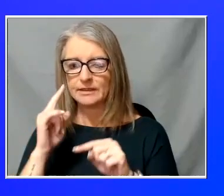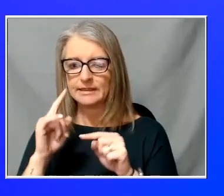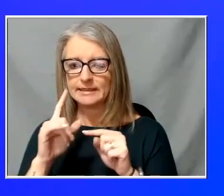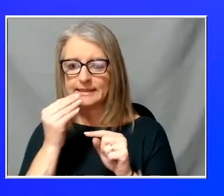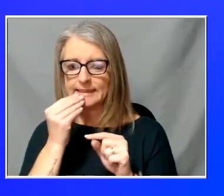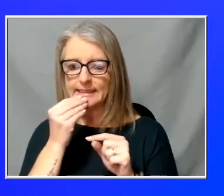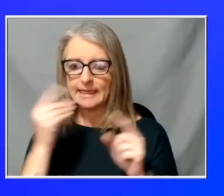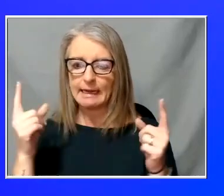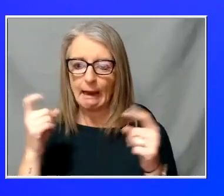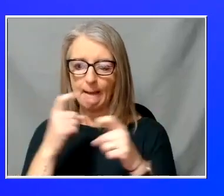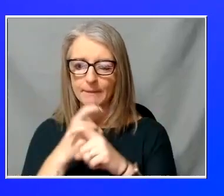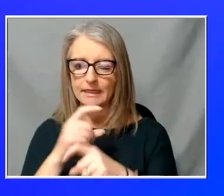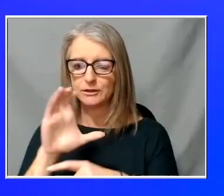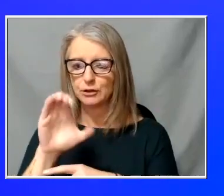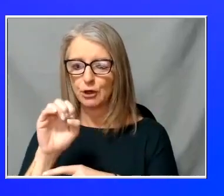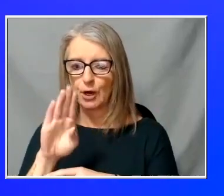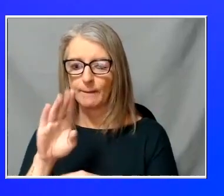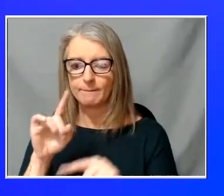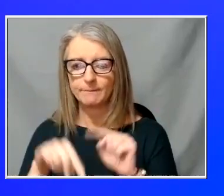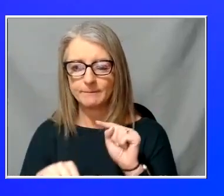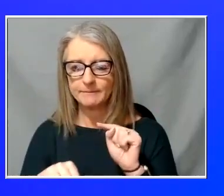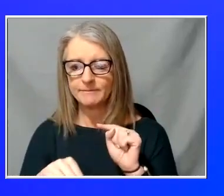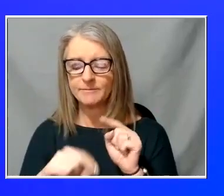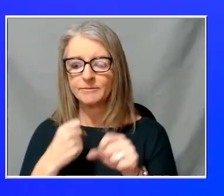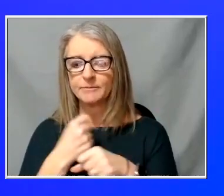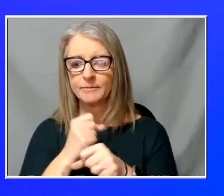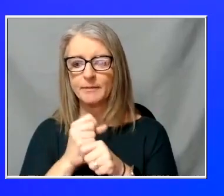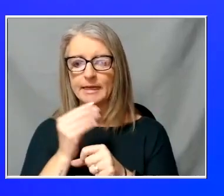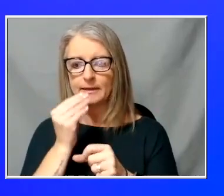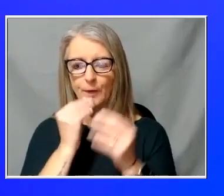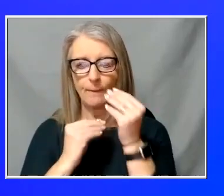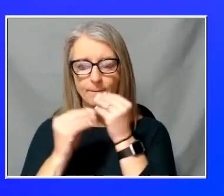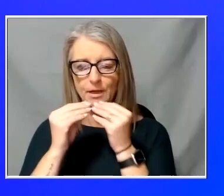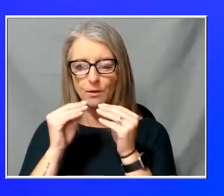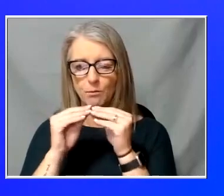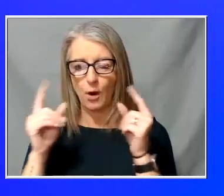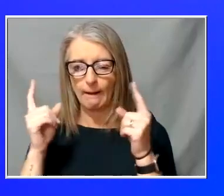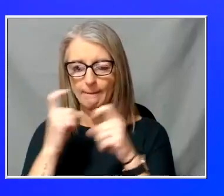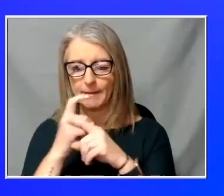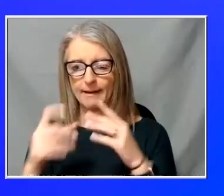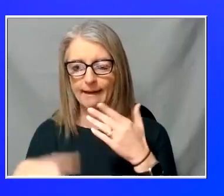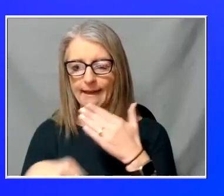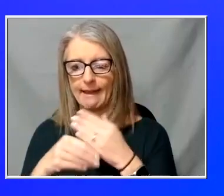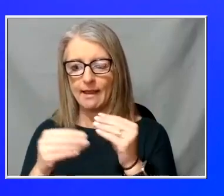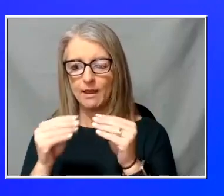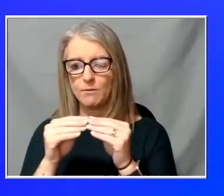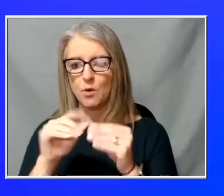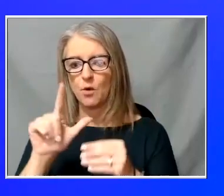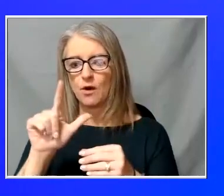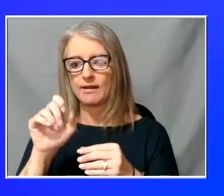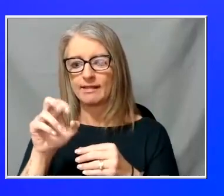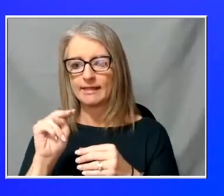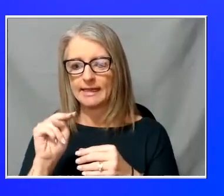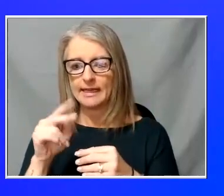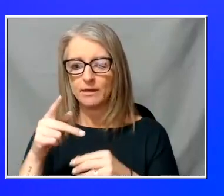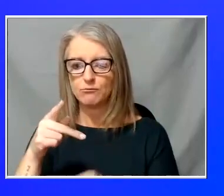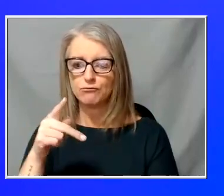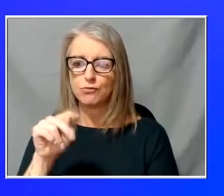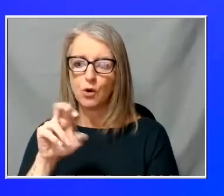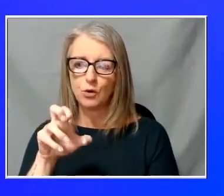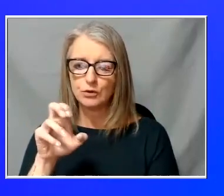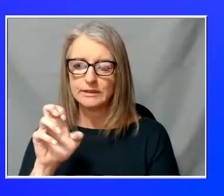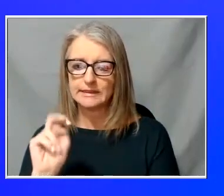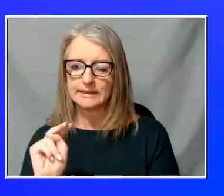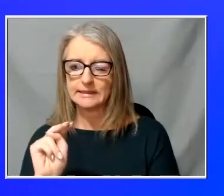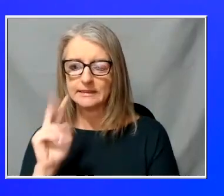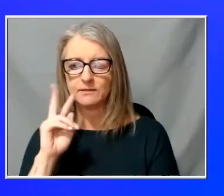I mentioned, you can make your meal more complex by adding more lean protein and vegetable to your meal to